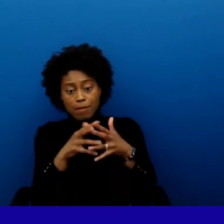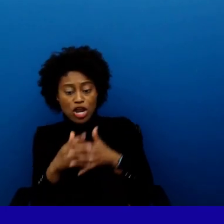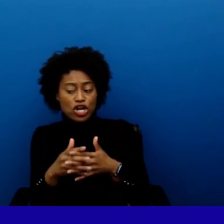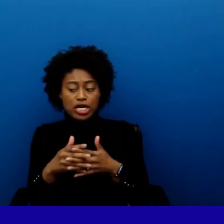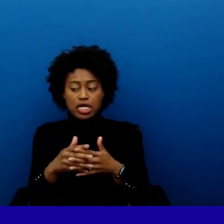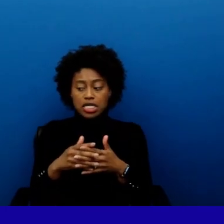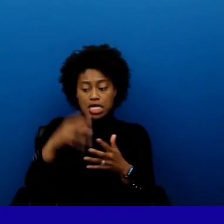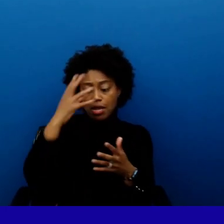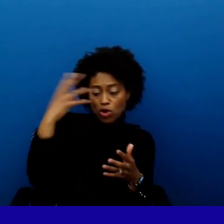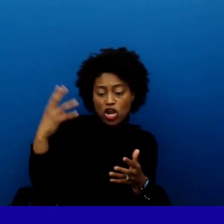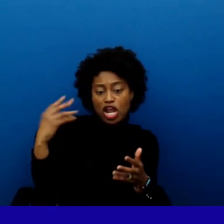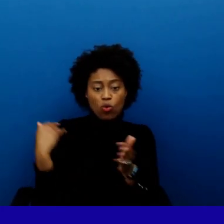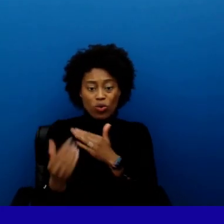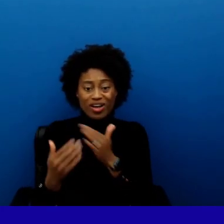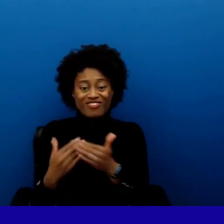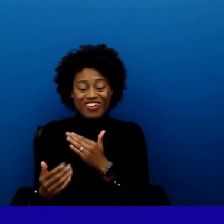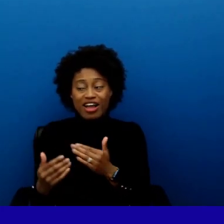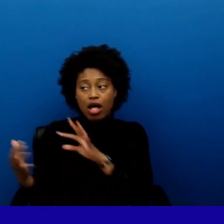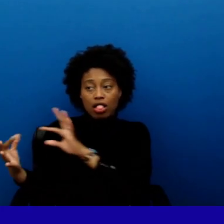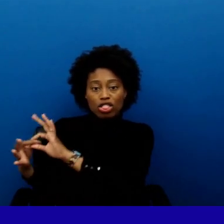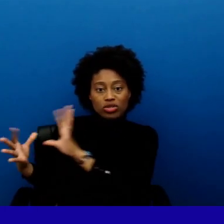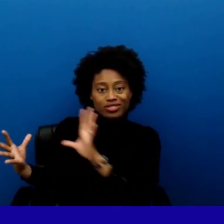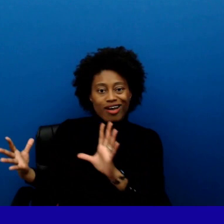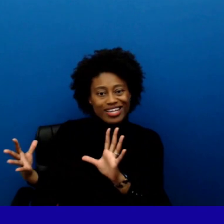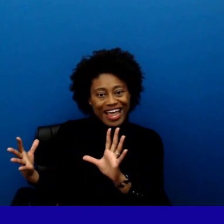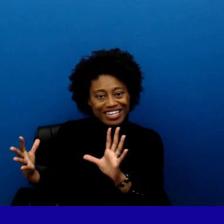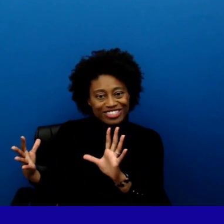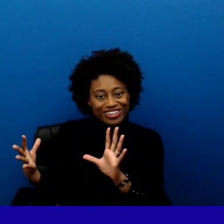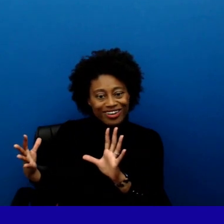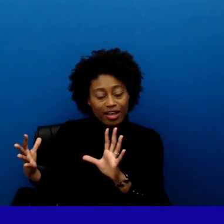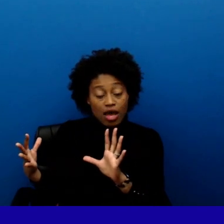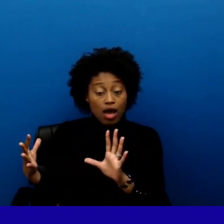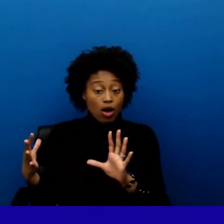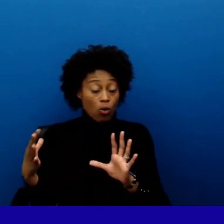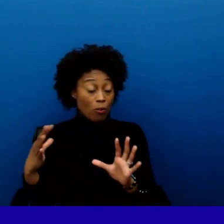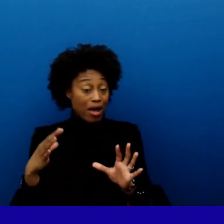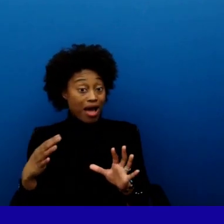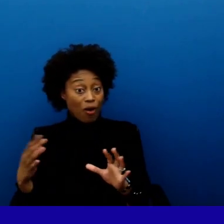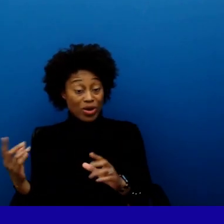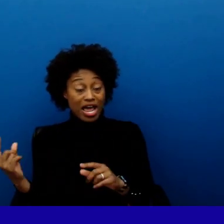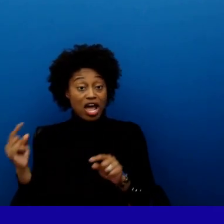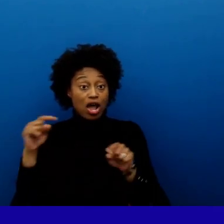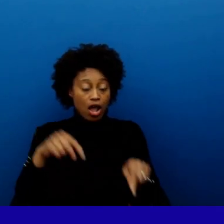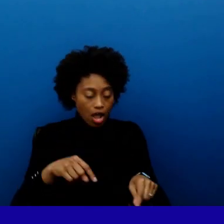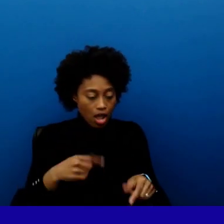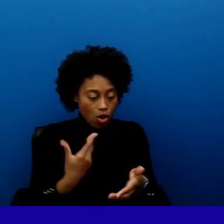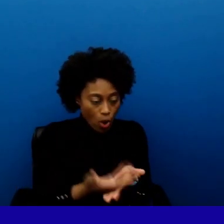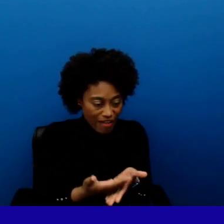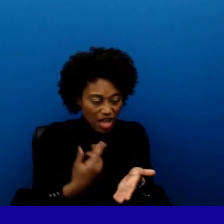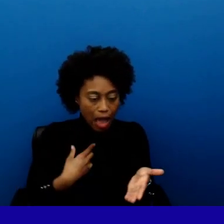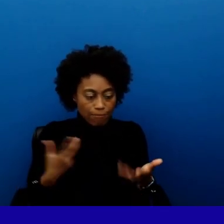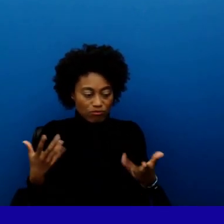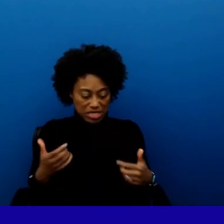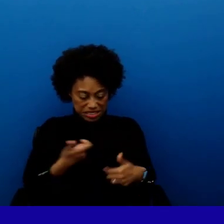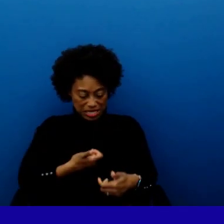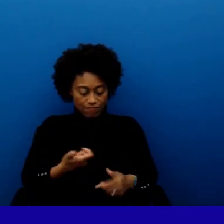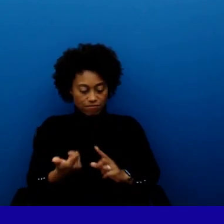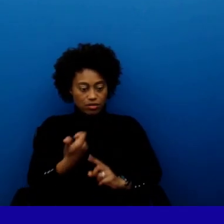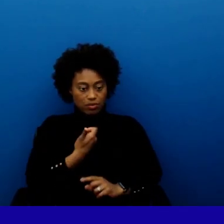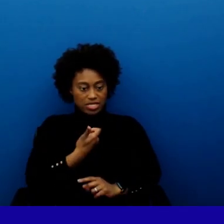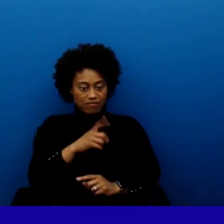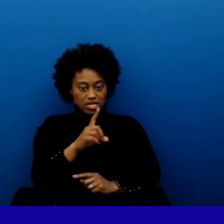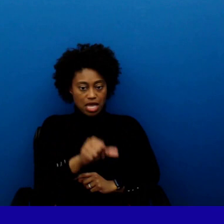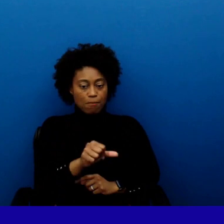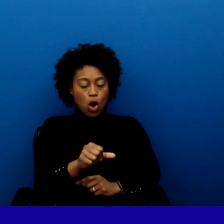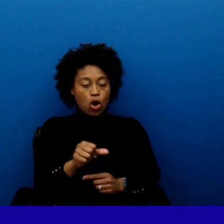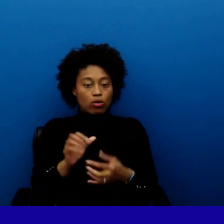new American or an immigrant or whatever, you're already losing one connection when you come here. And when you're disabled, you'll lose that